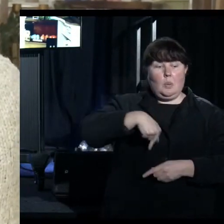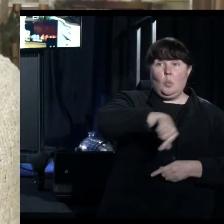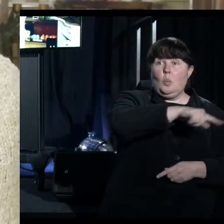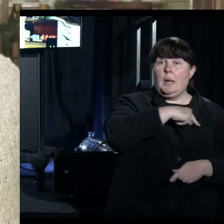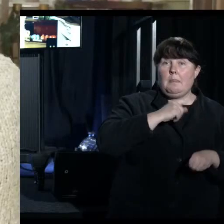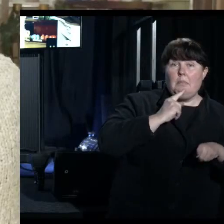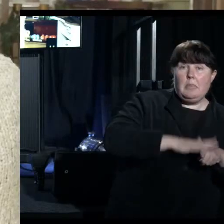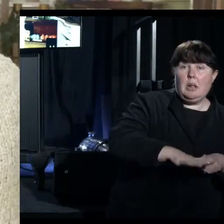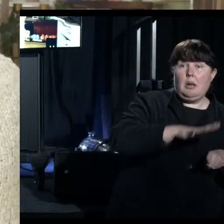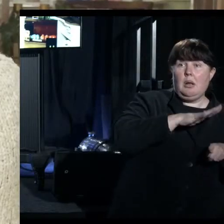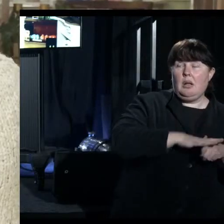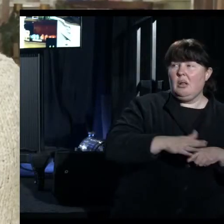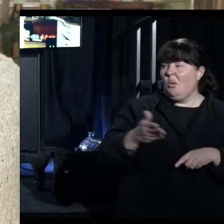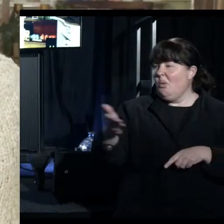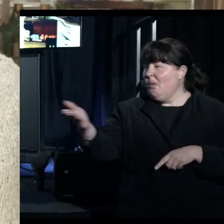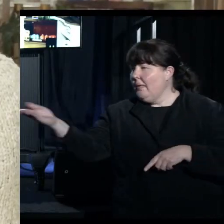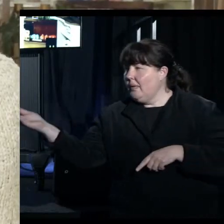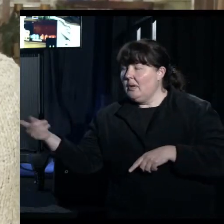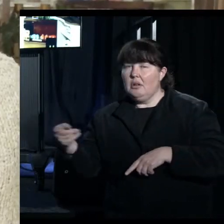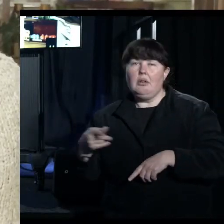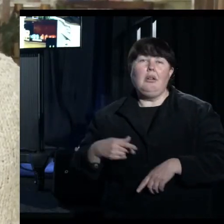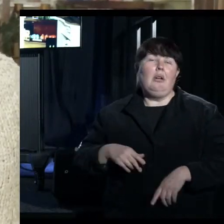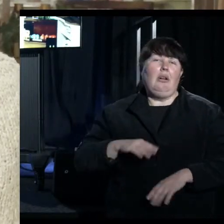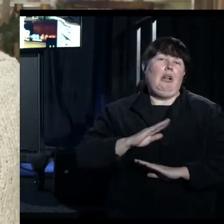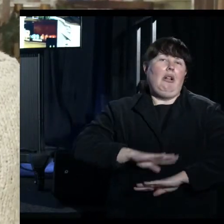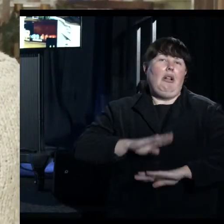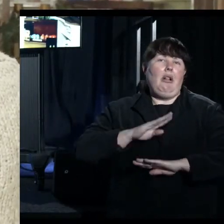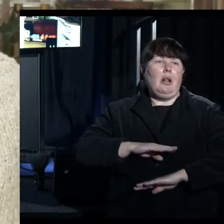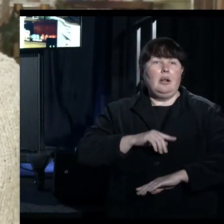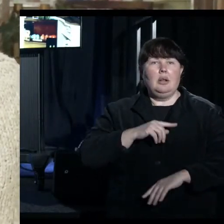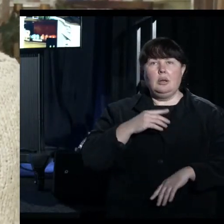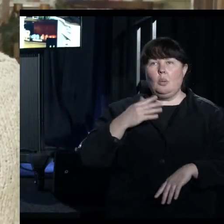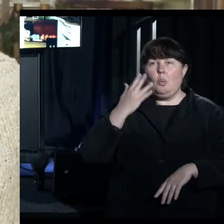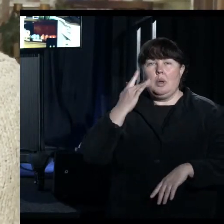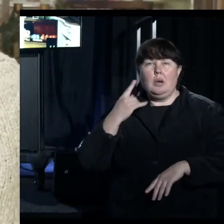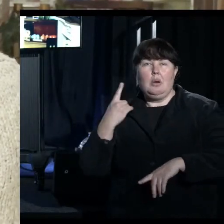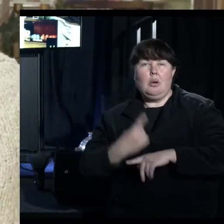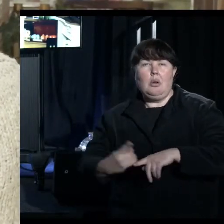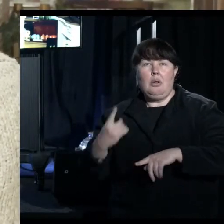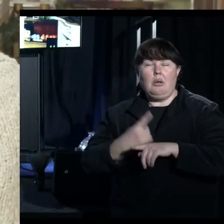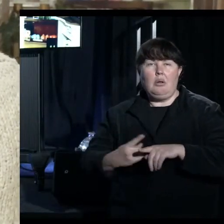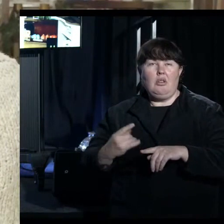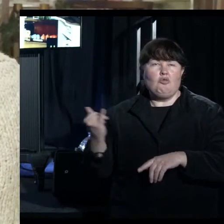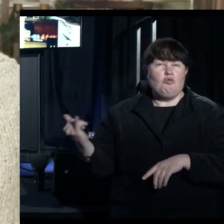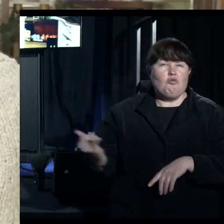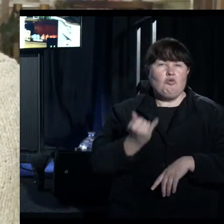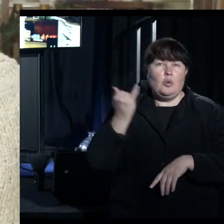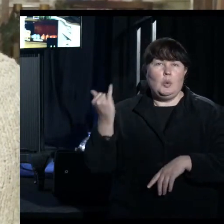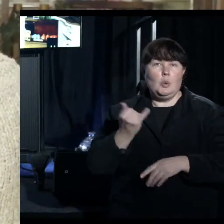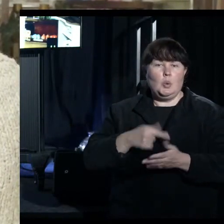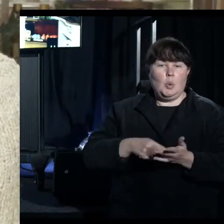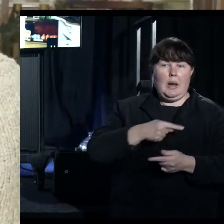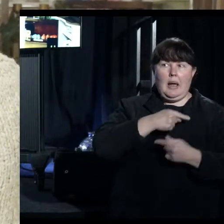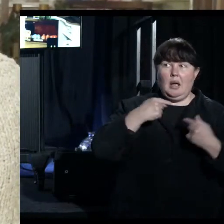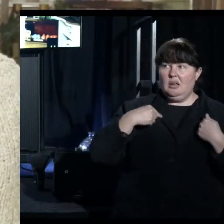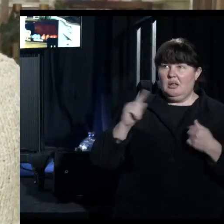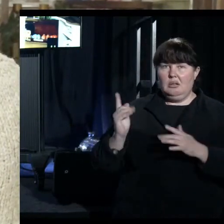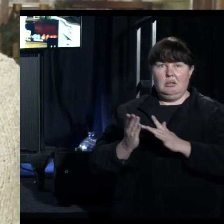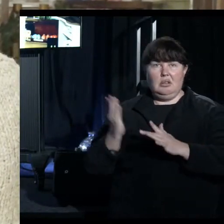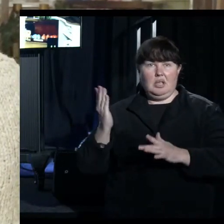flesh, signalling absolute feelings on second-hand stories they haven't